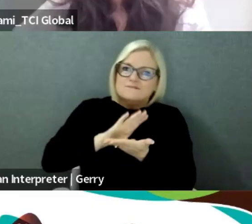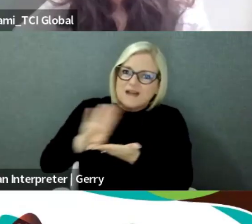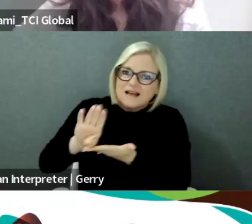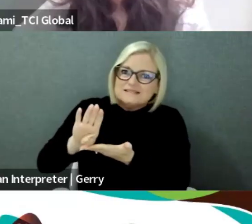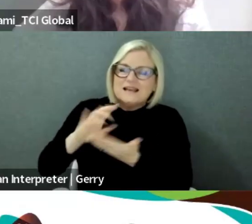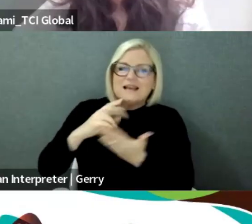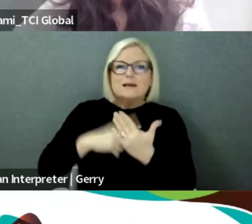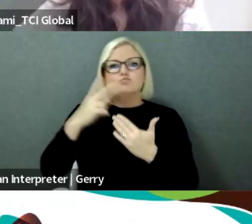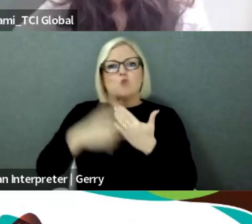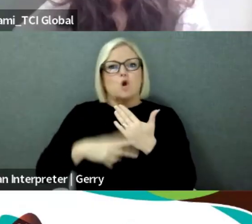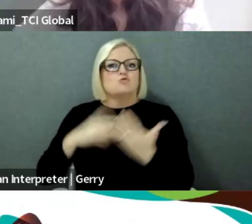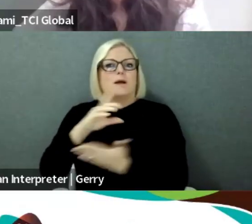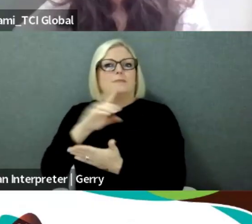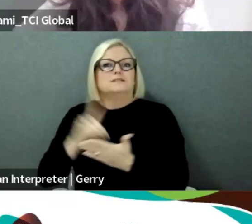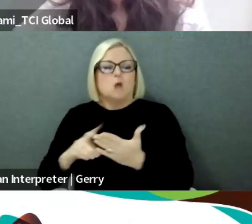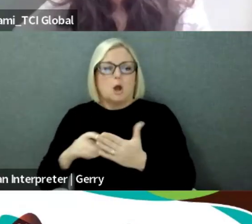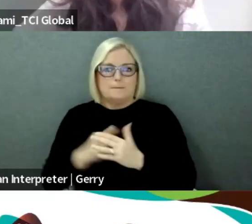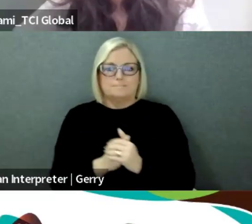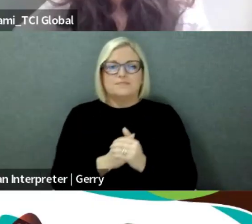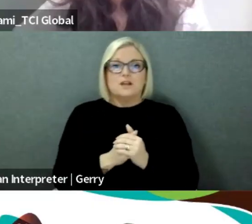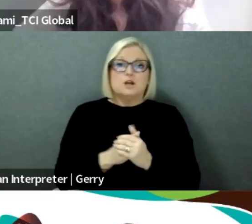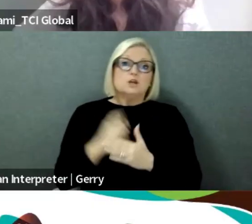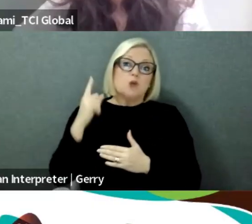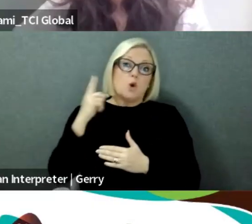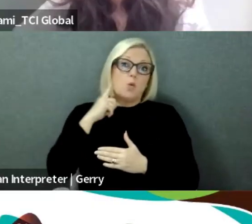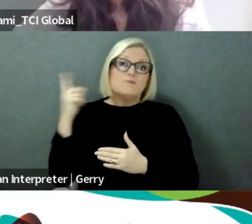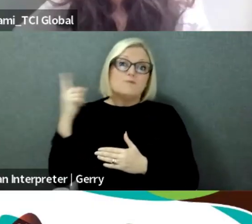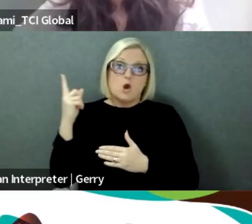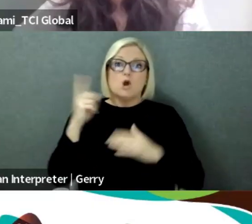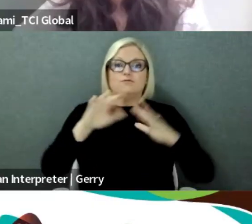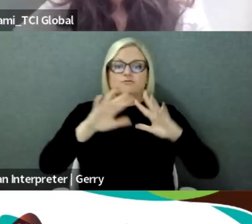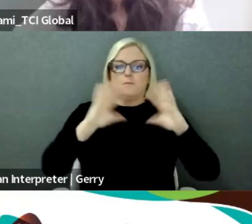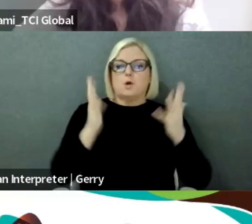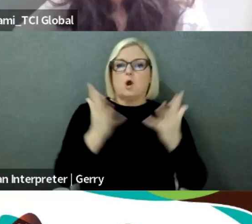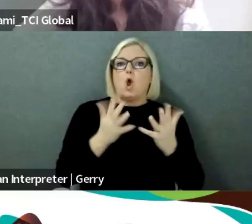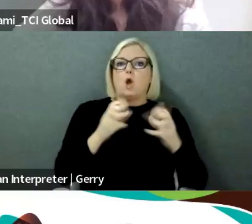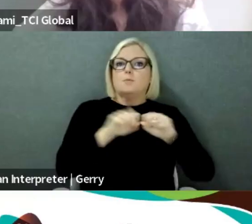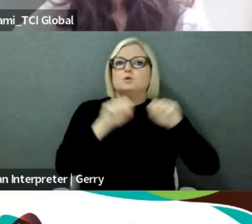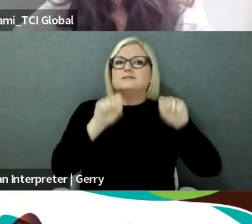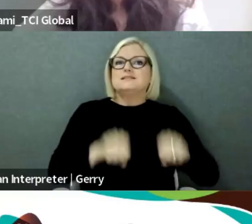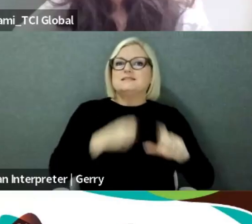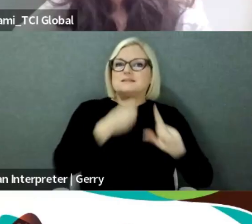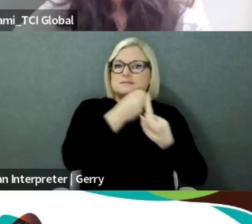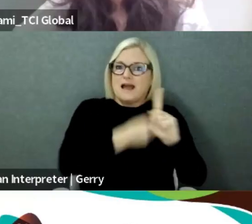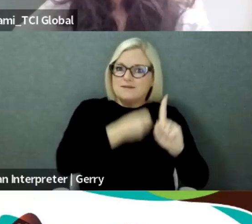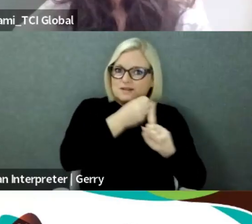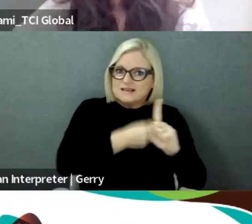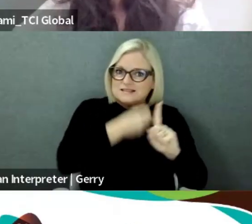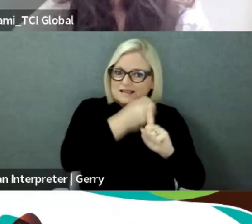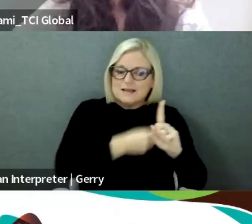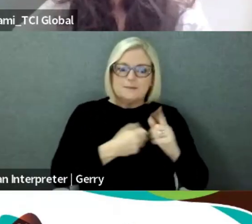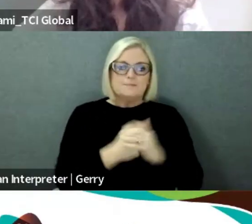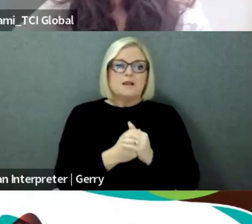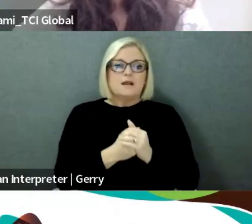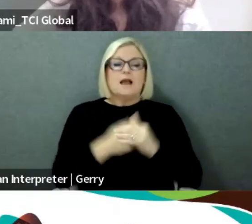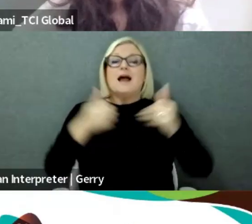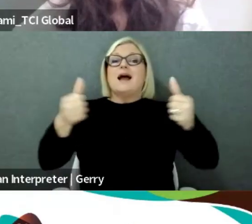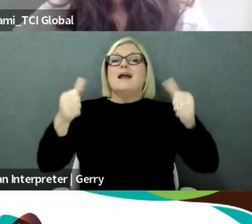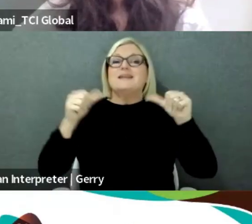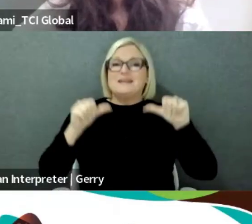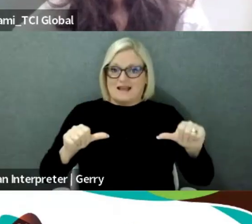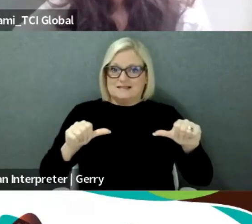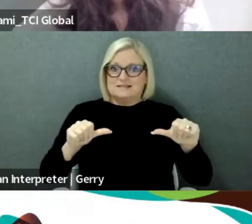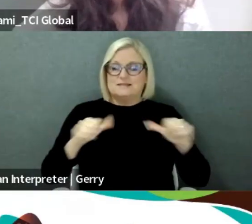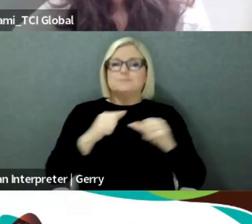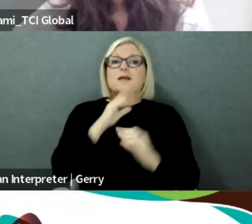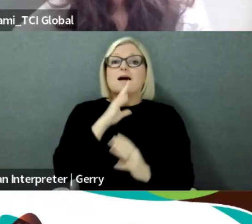from lived experience, from global systems advocacy, and from evidence and development practice. I would now like to turn to the